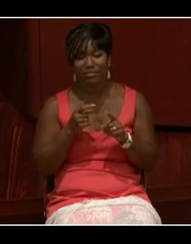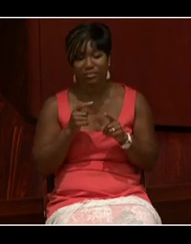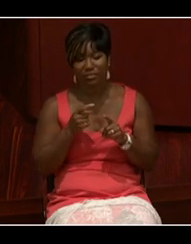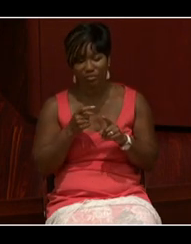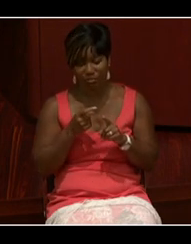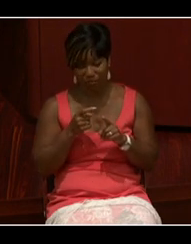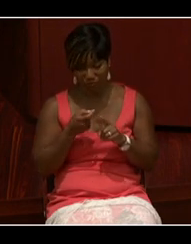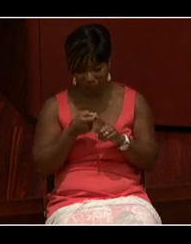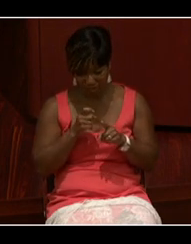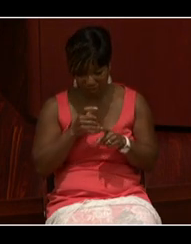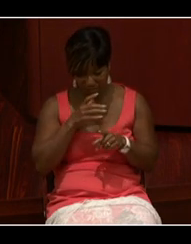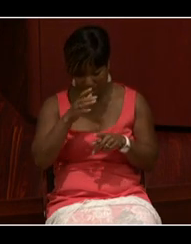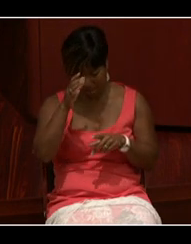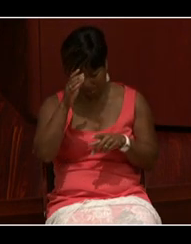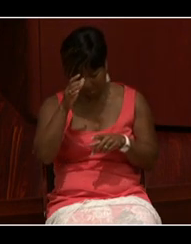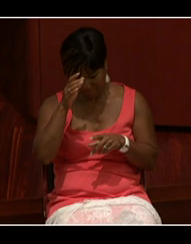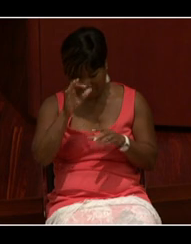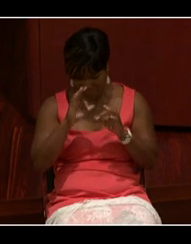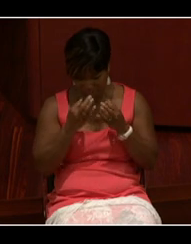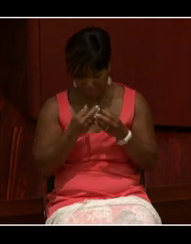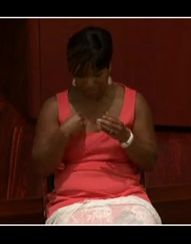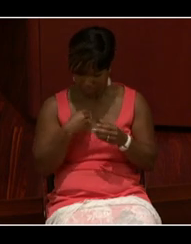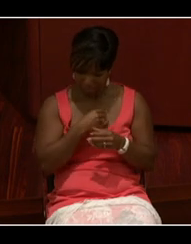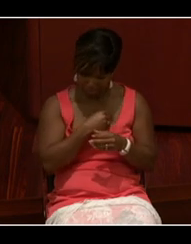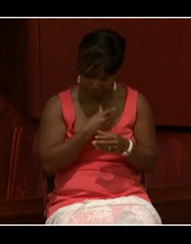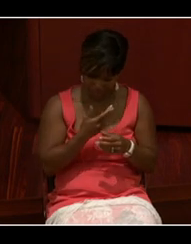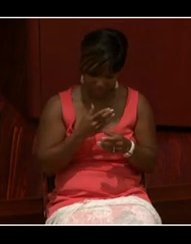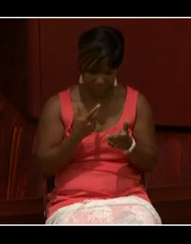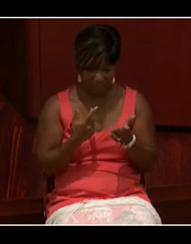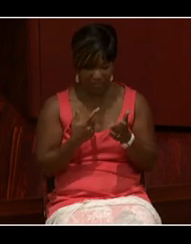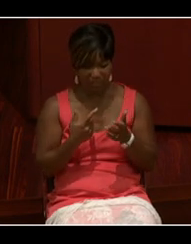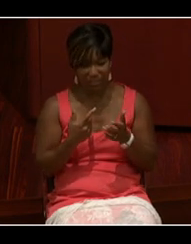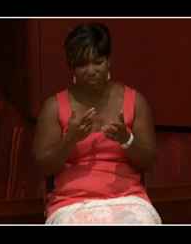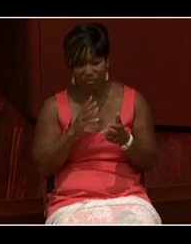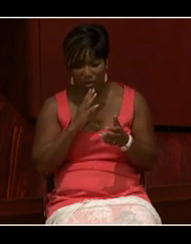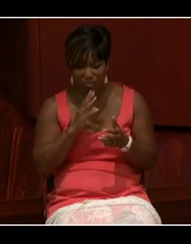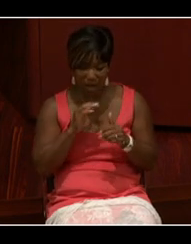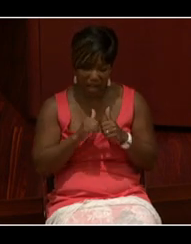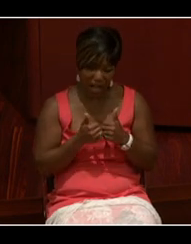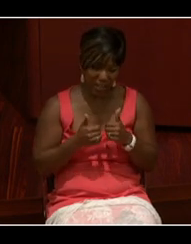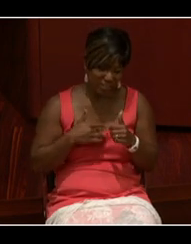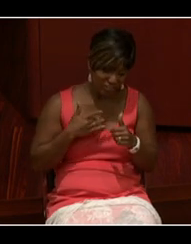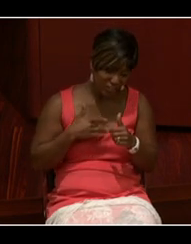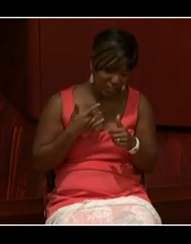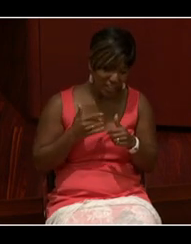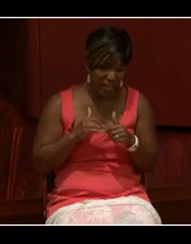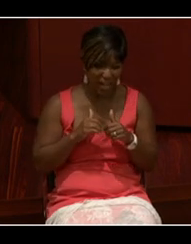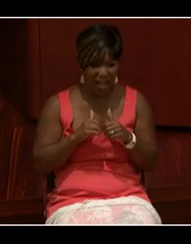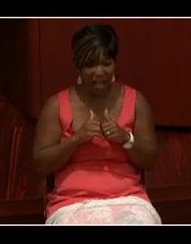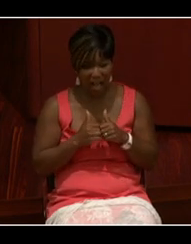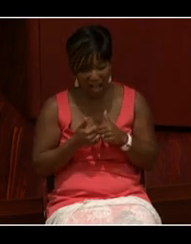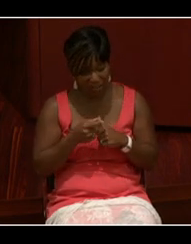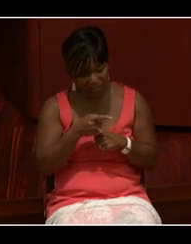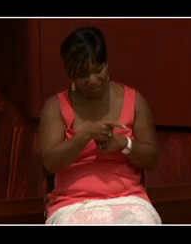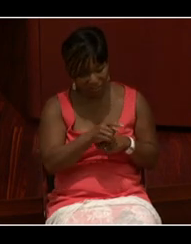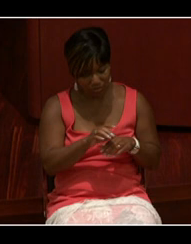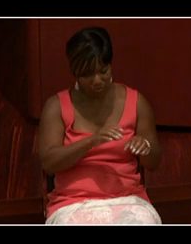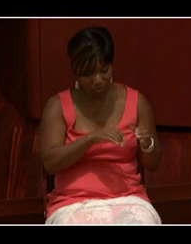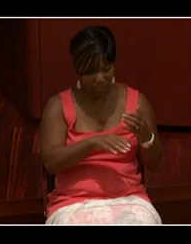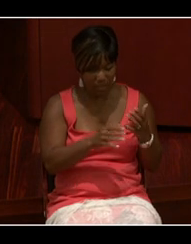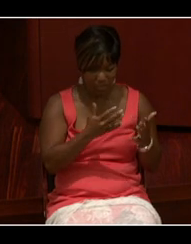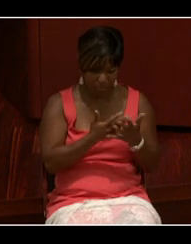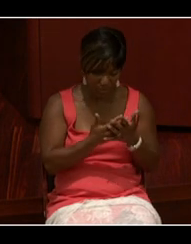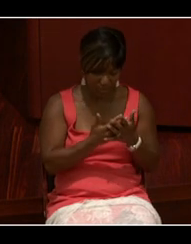members, you know, just talking about how they're doing back at home, how he's doing back in prison, just reports of